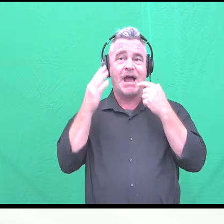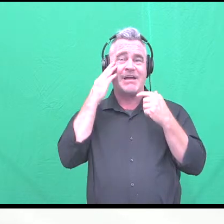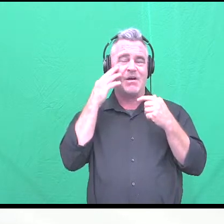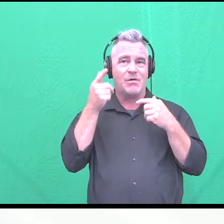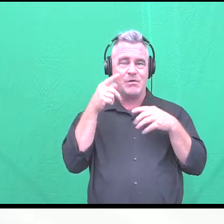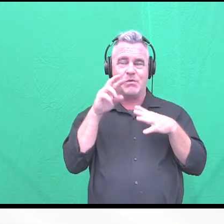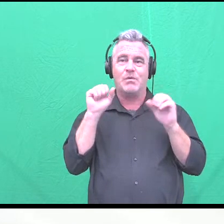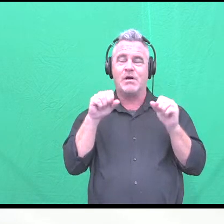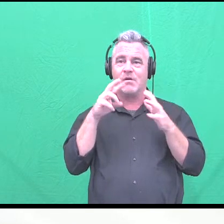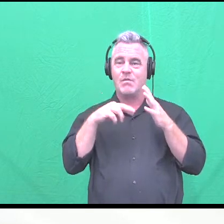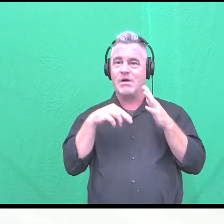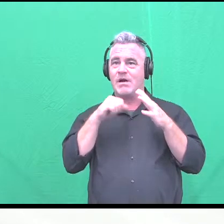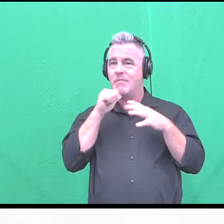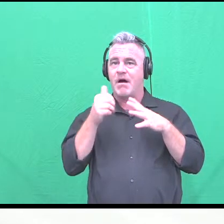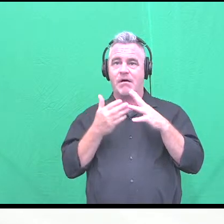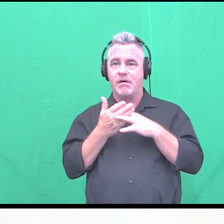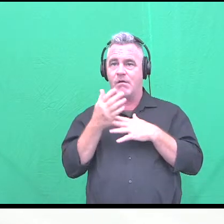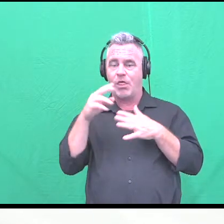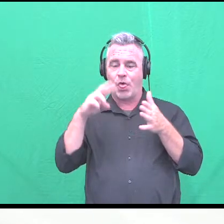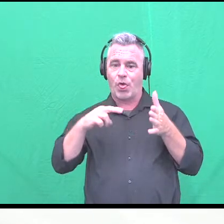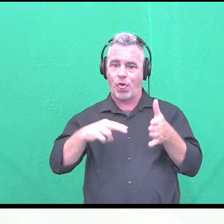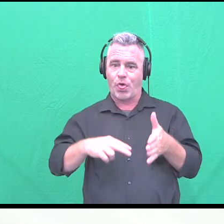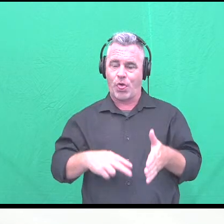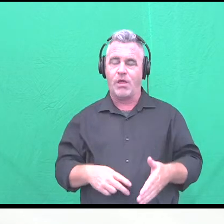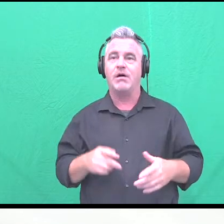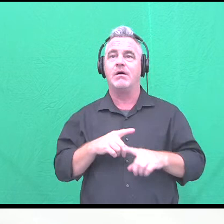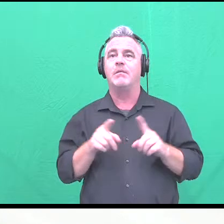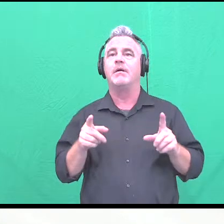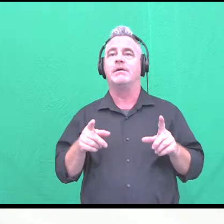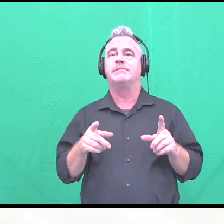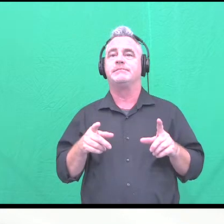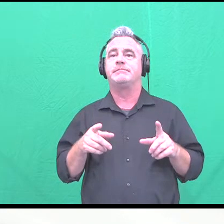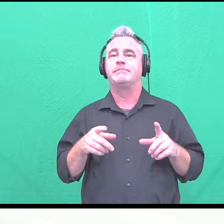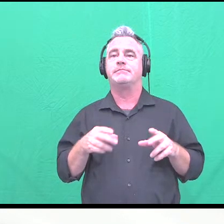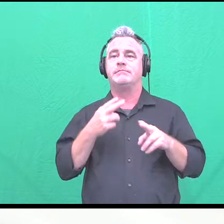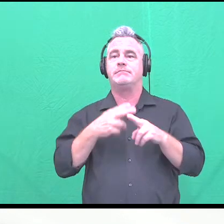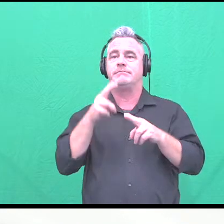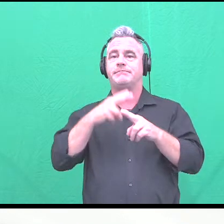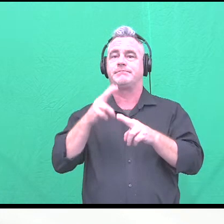I will just give you the,